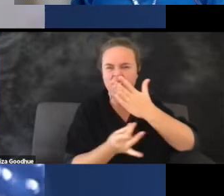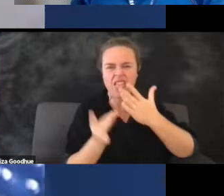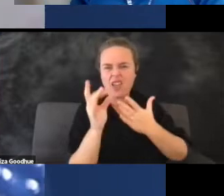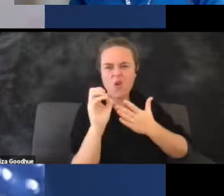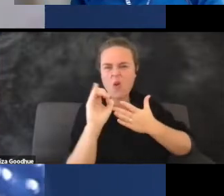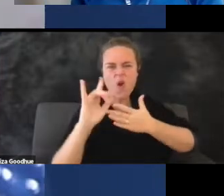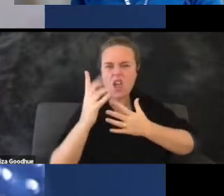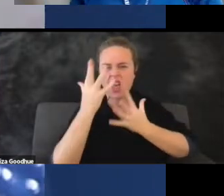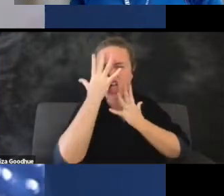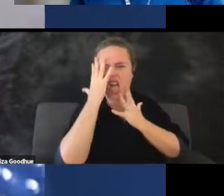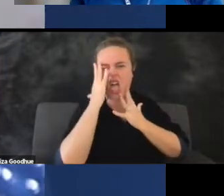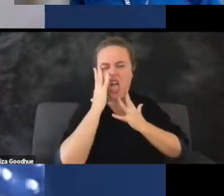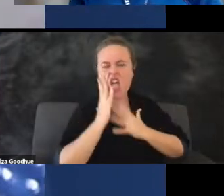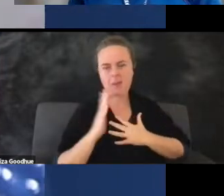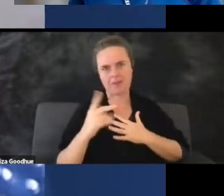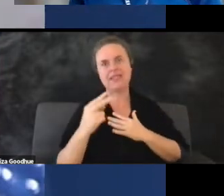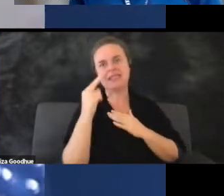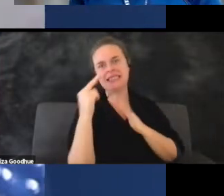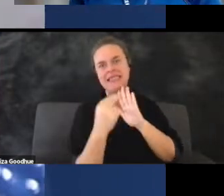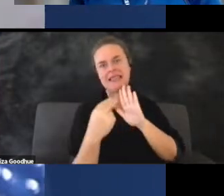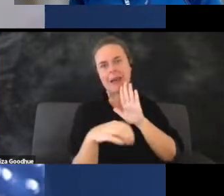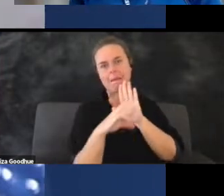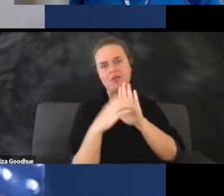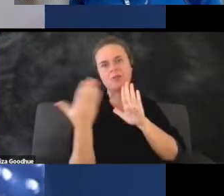seen this picture, right?